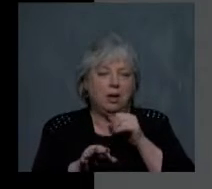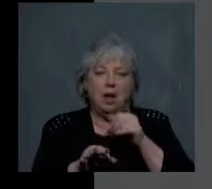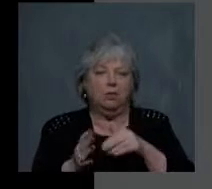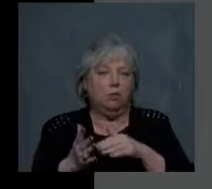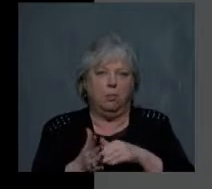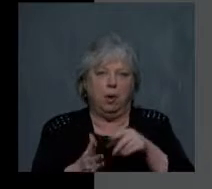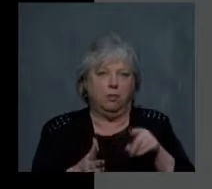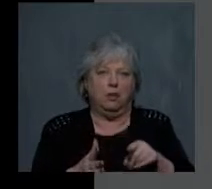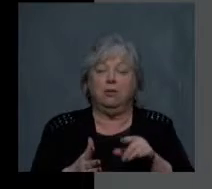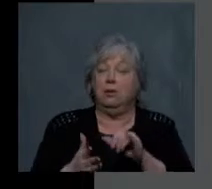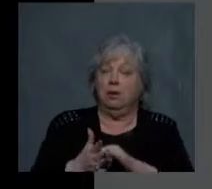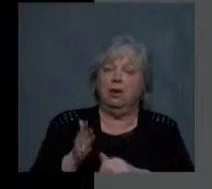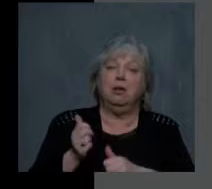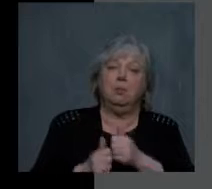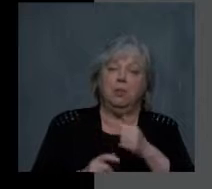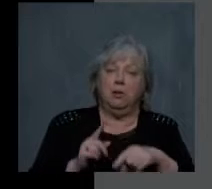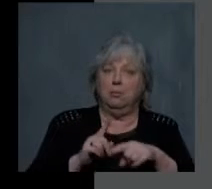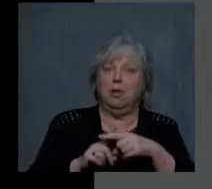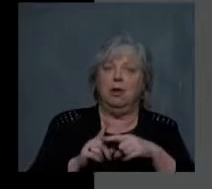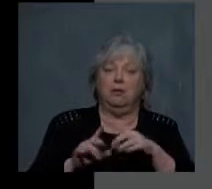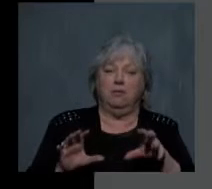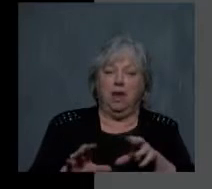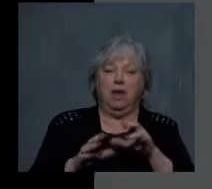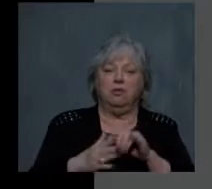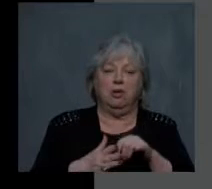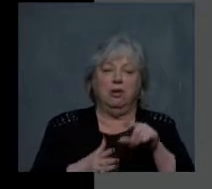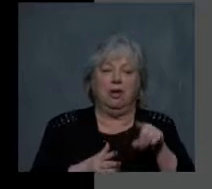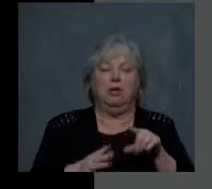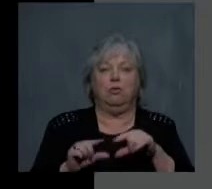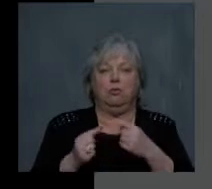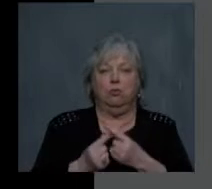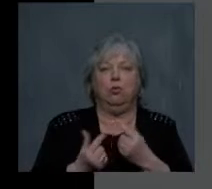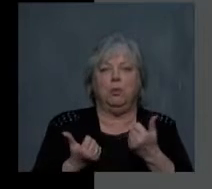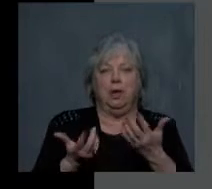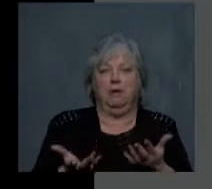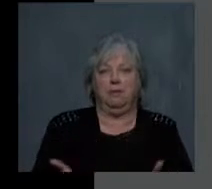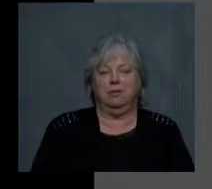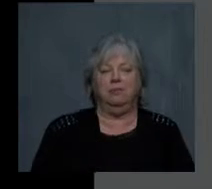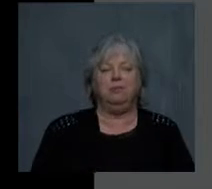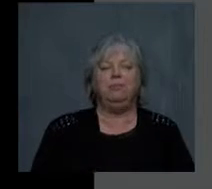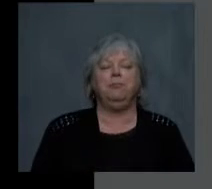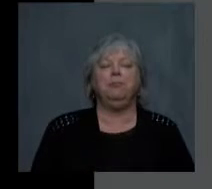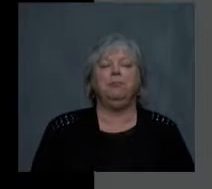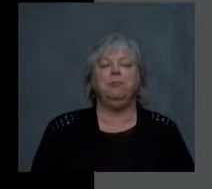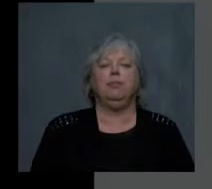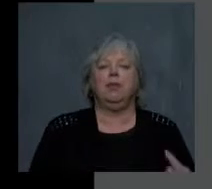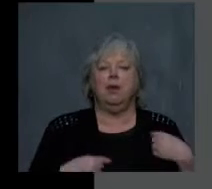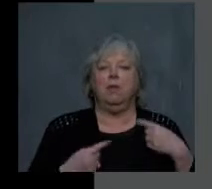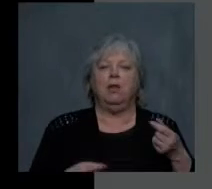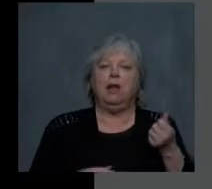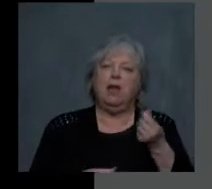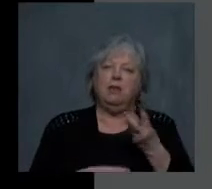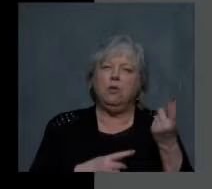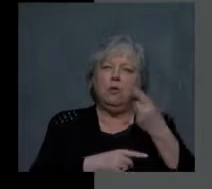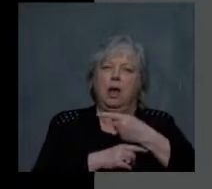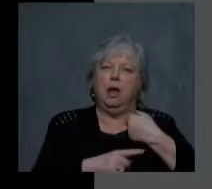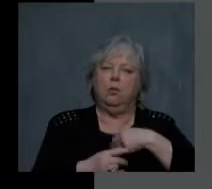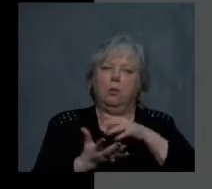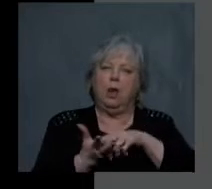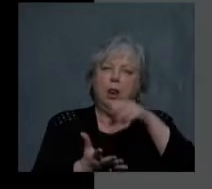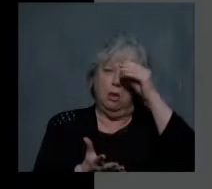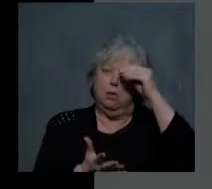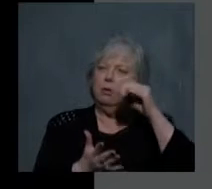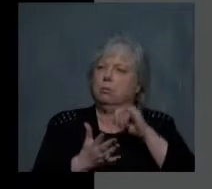which is the most favorable action that this group gives on these type matters. We learned over the last couple of days of